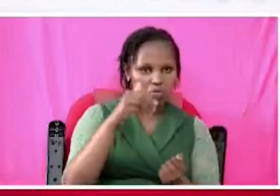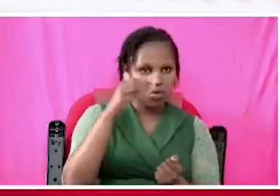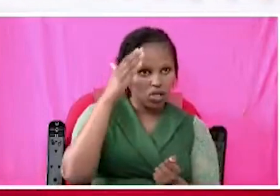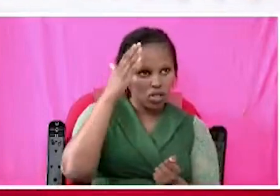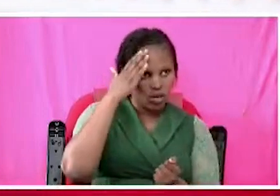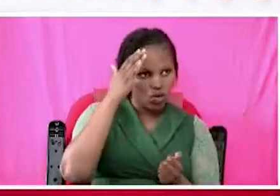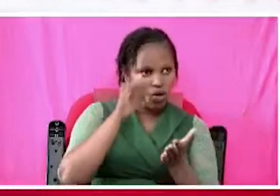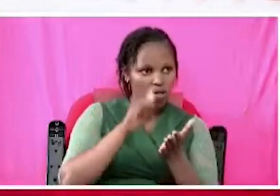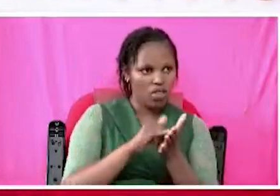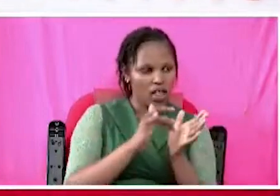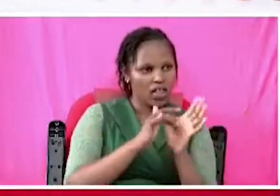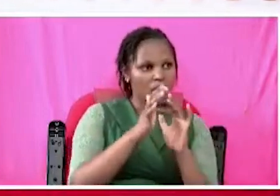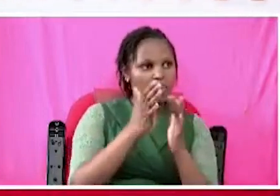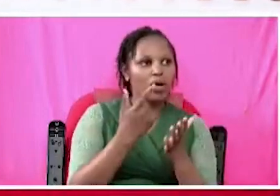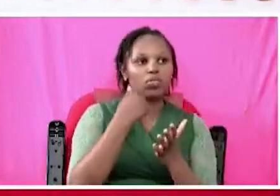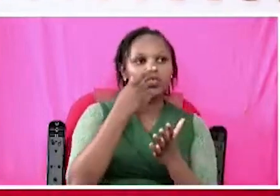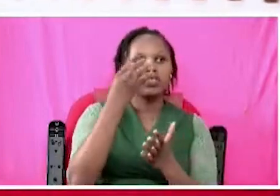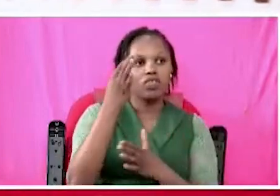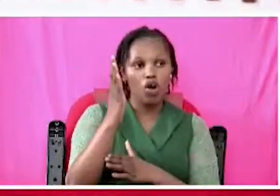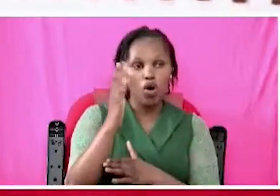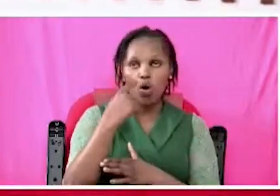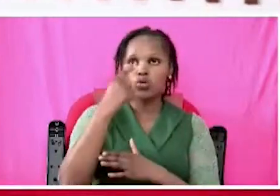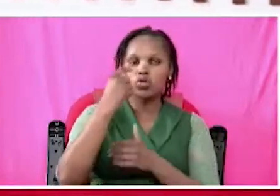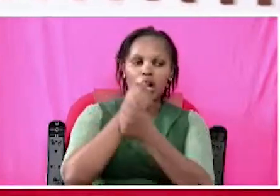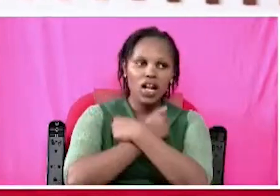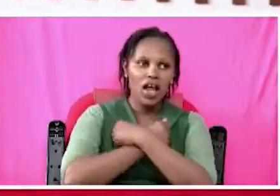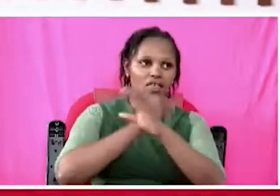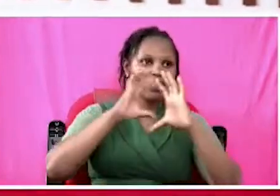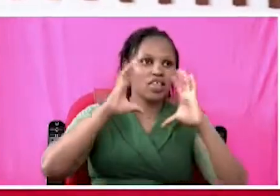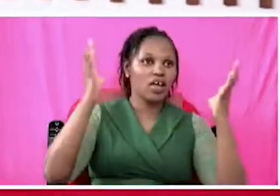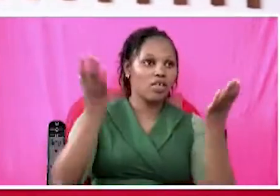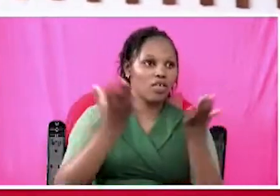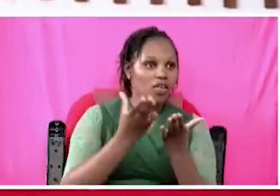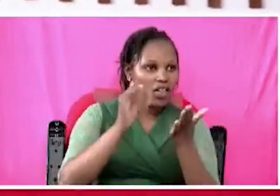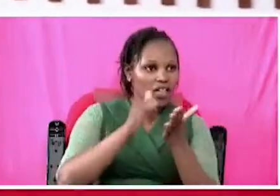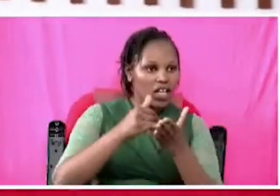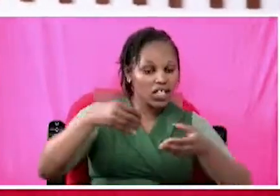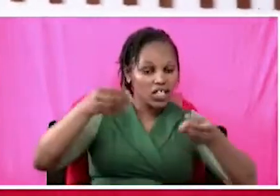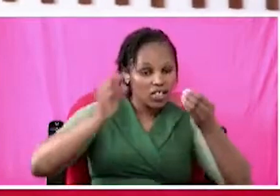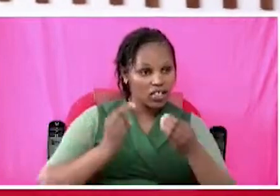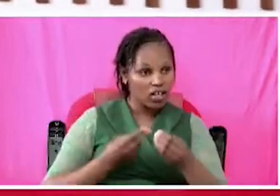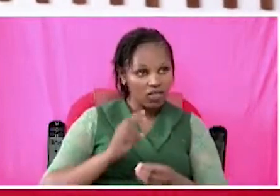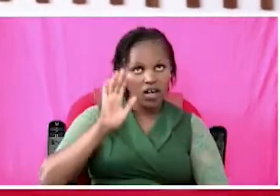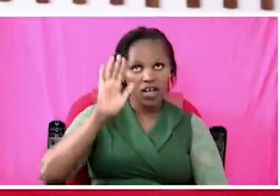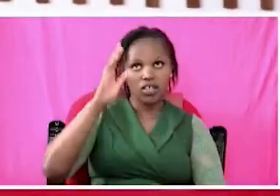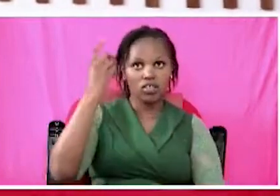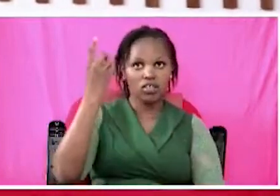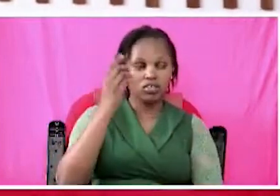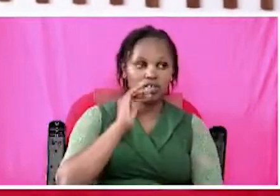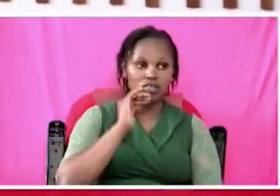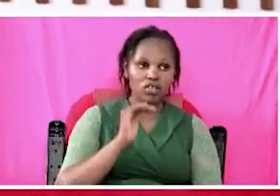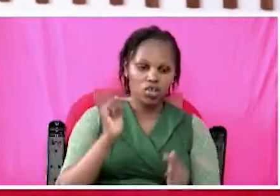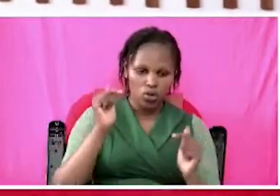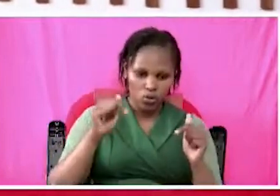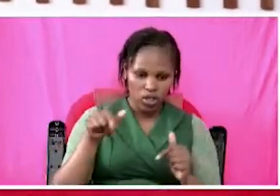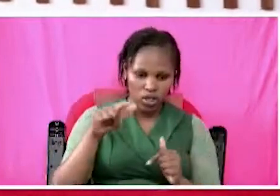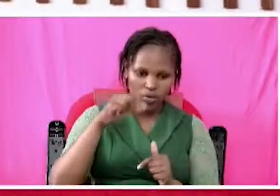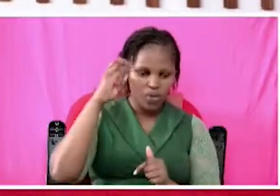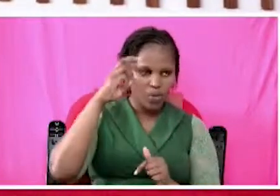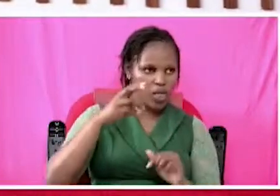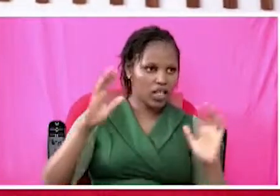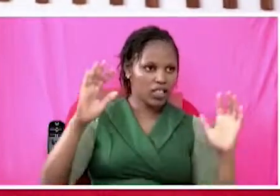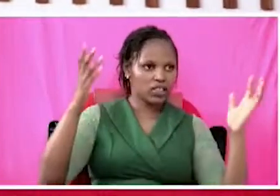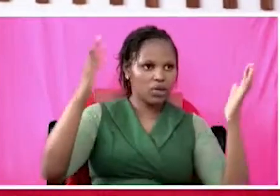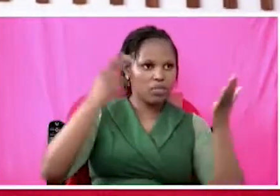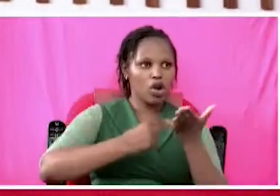We do know that the Bible says, for God so loved the world that he did what? He gave. And today we are going to celebrate communion just because of that,